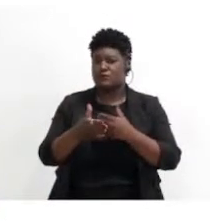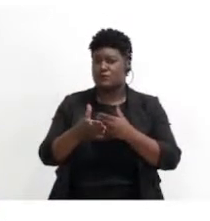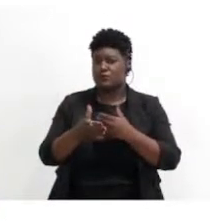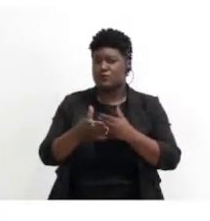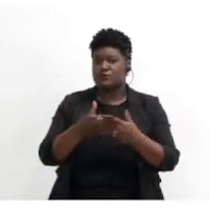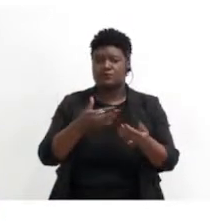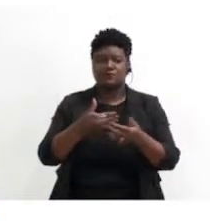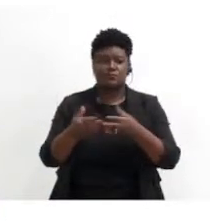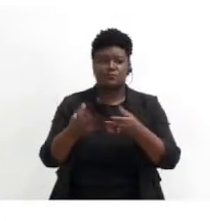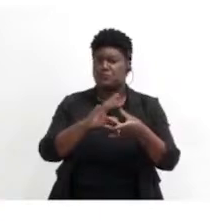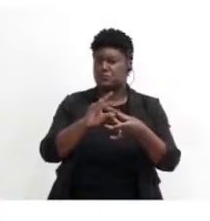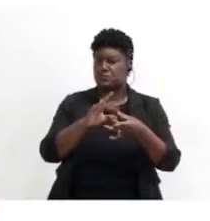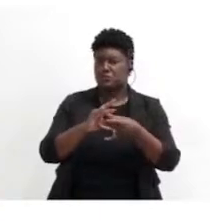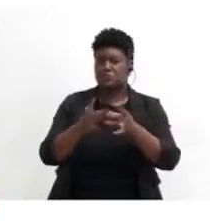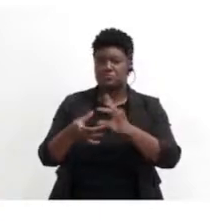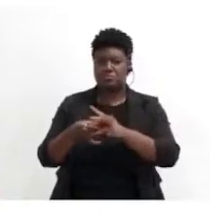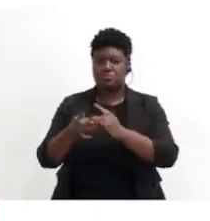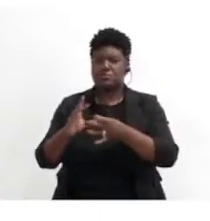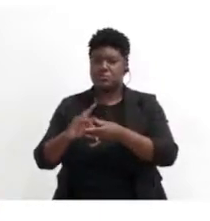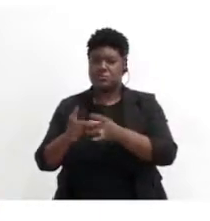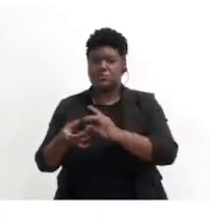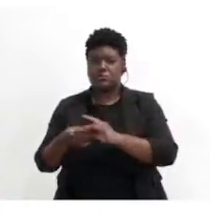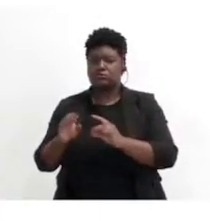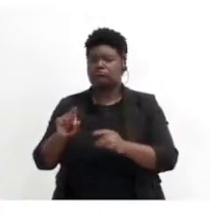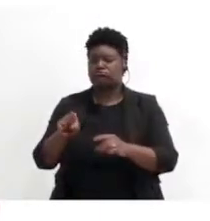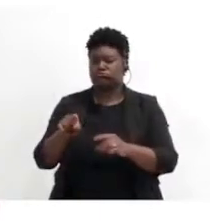extremely tight pitch.